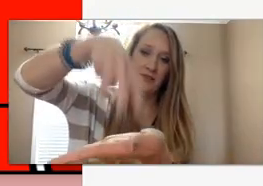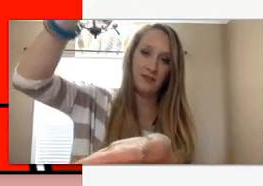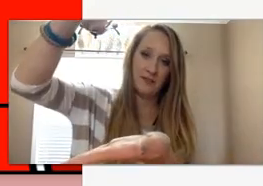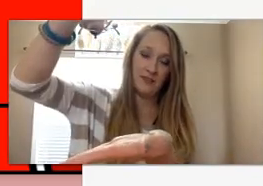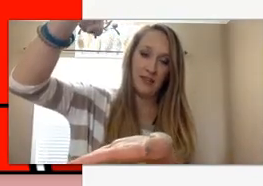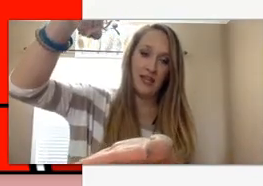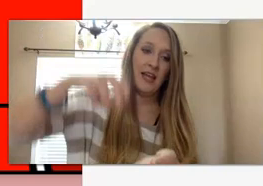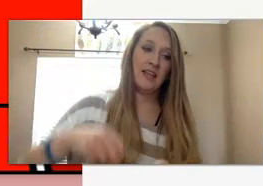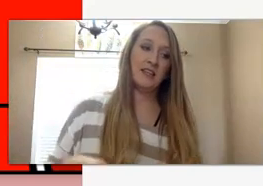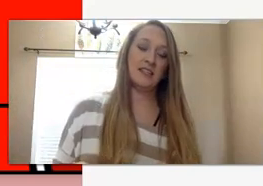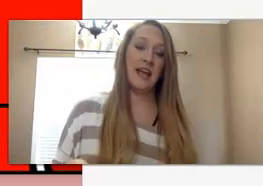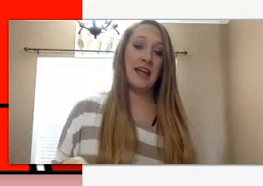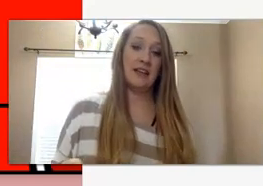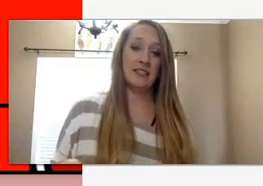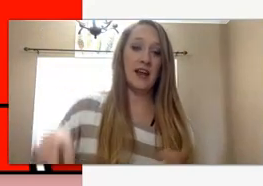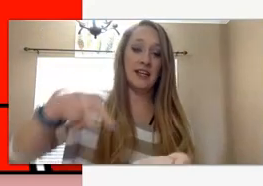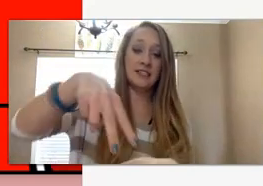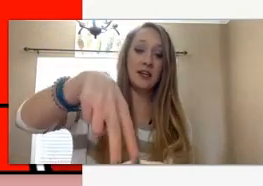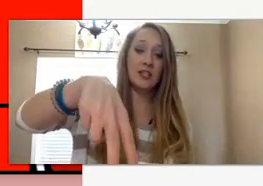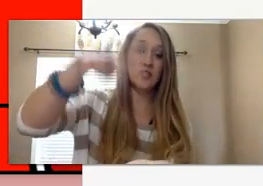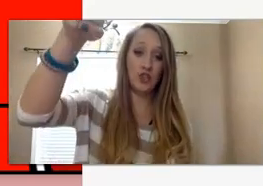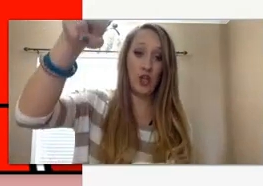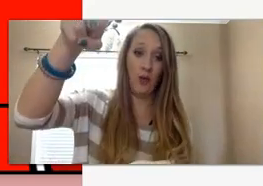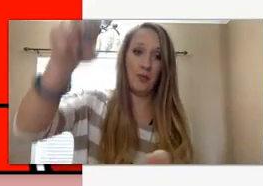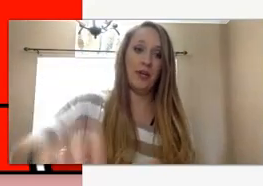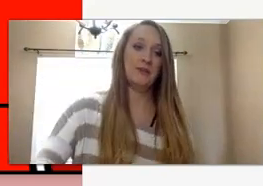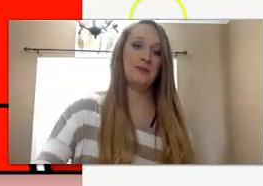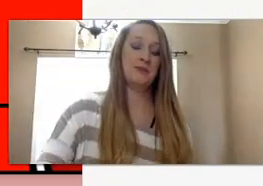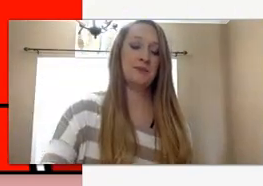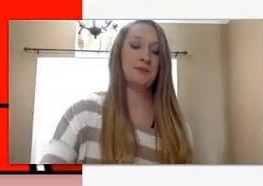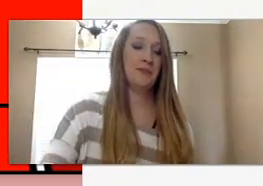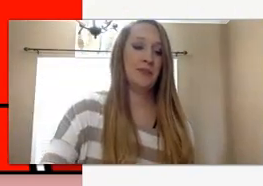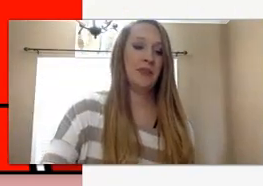with me. And let's say it and sign it. Jump.